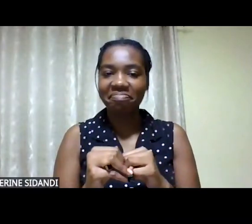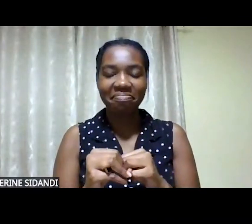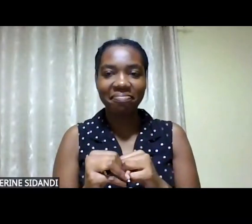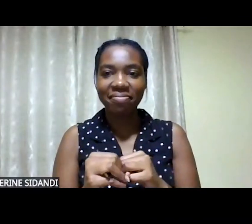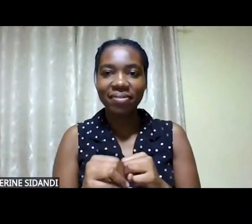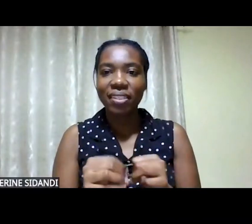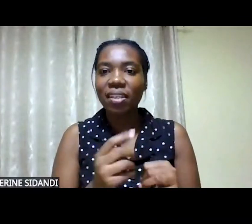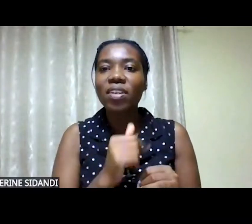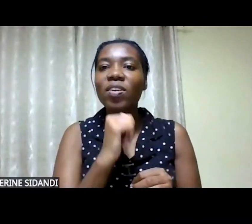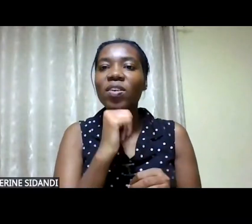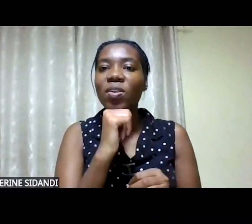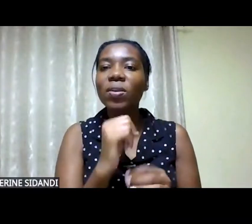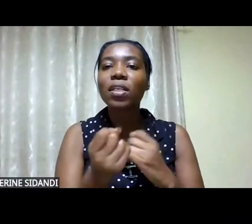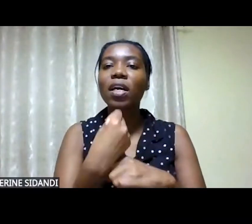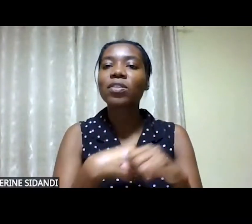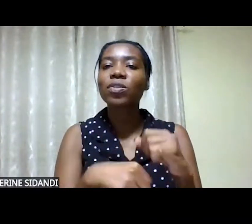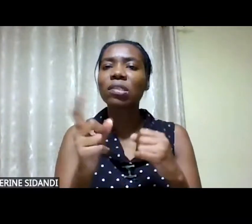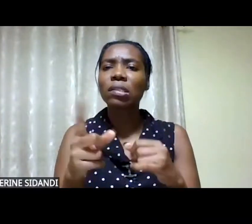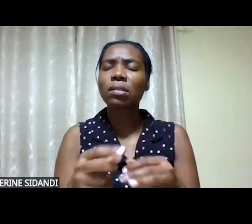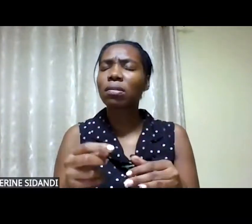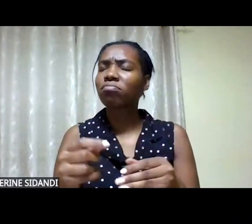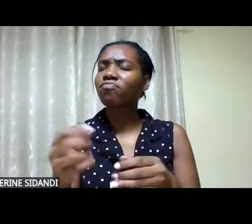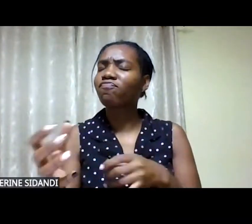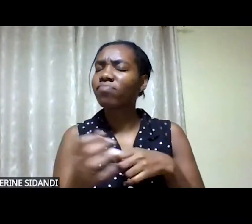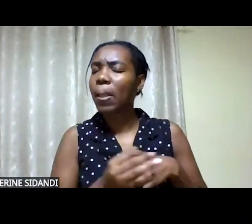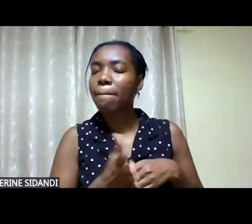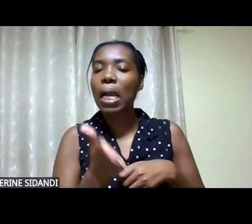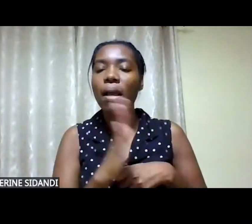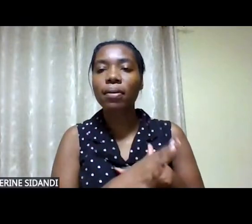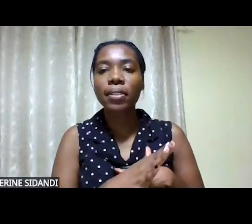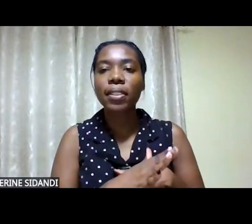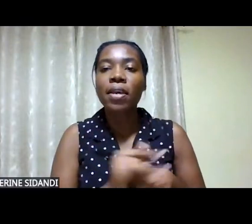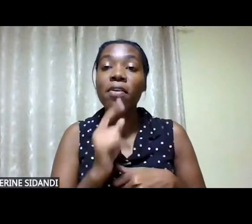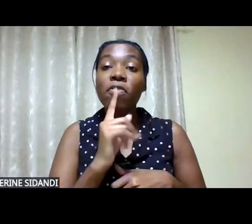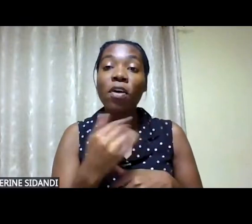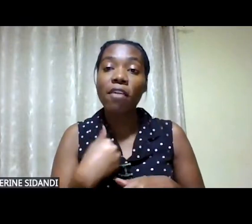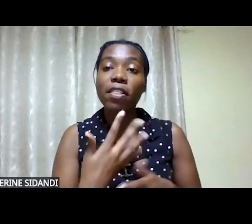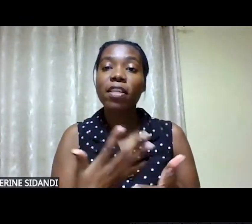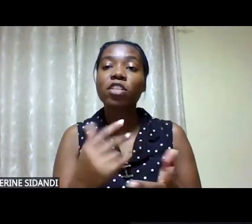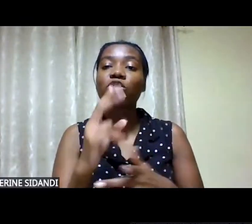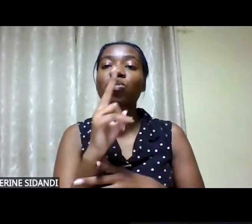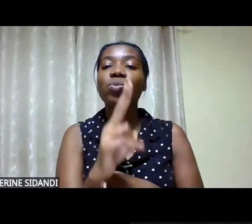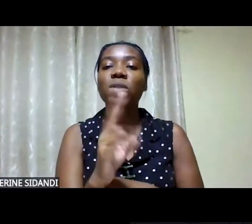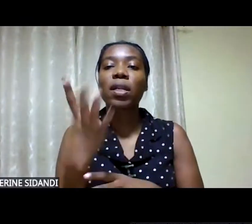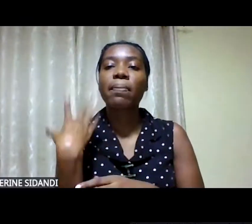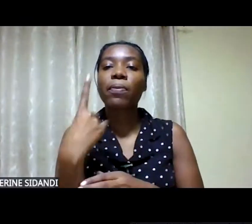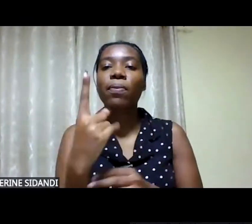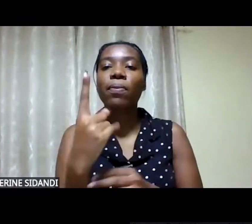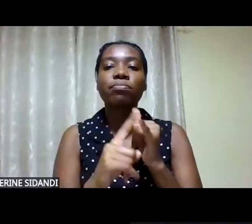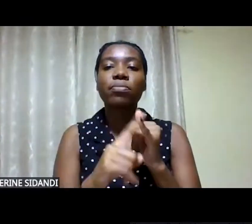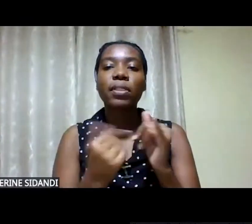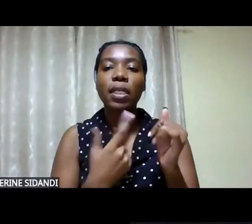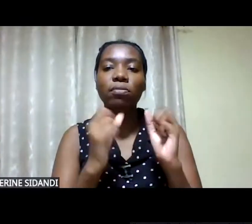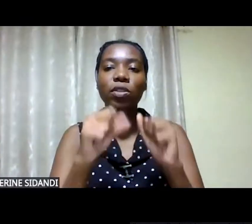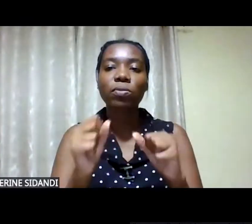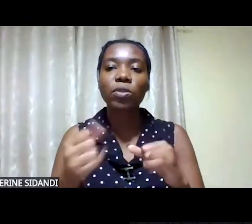not doing, they're holding us back rather. So, two things. So, number one, we will try